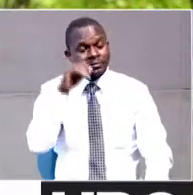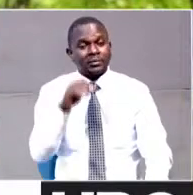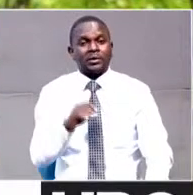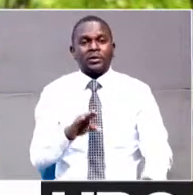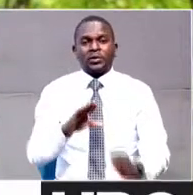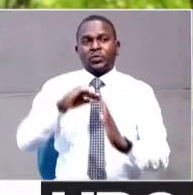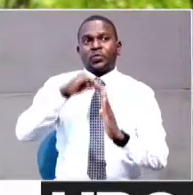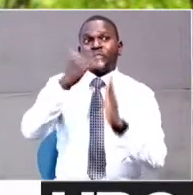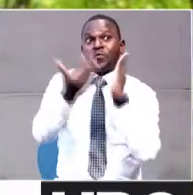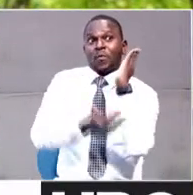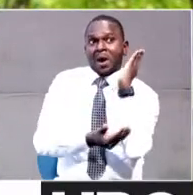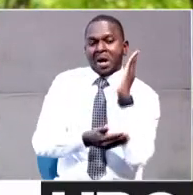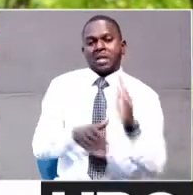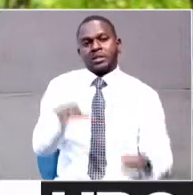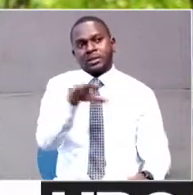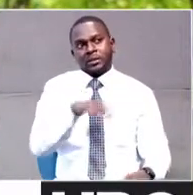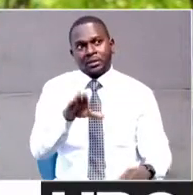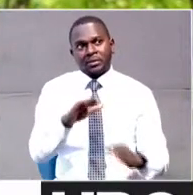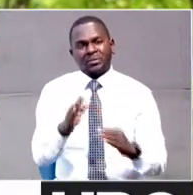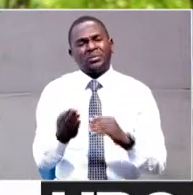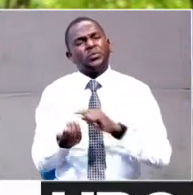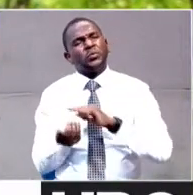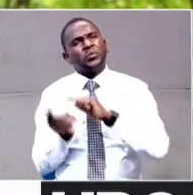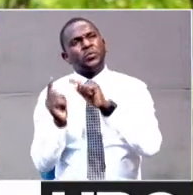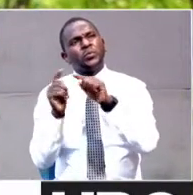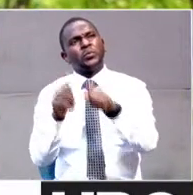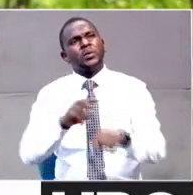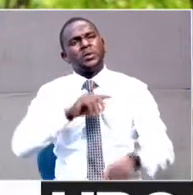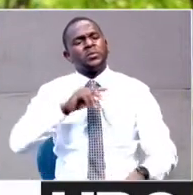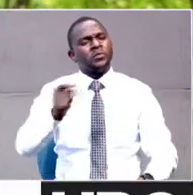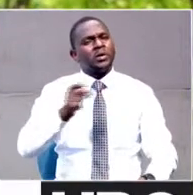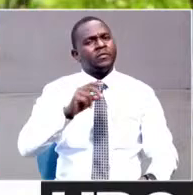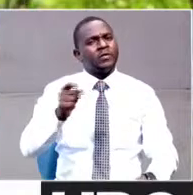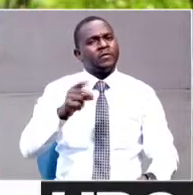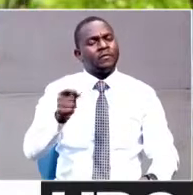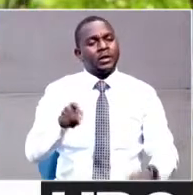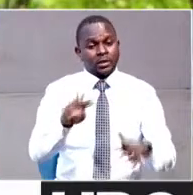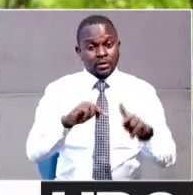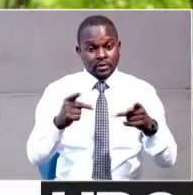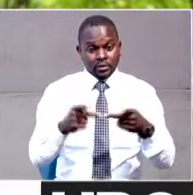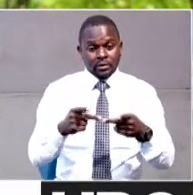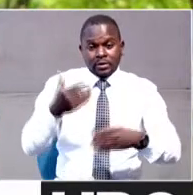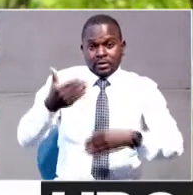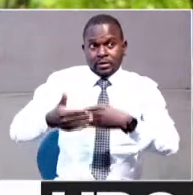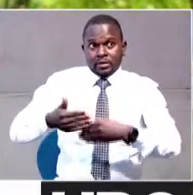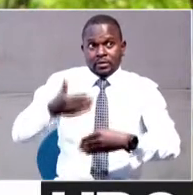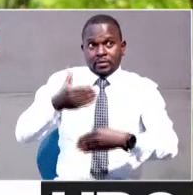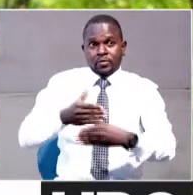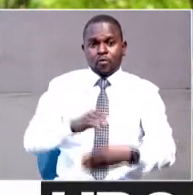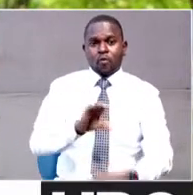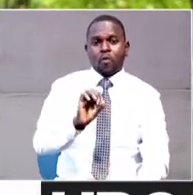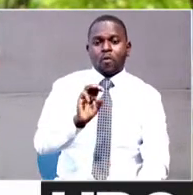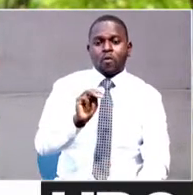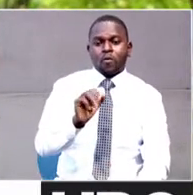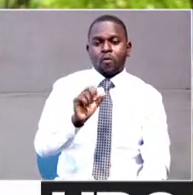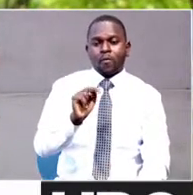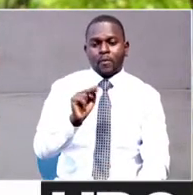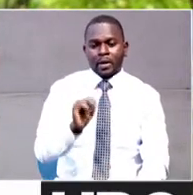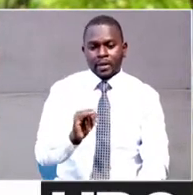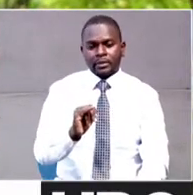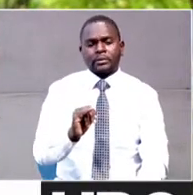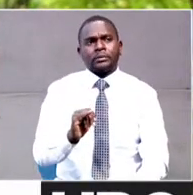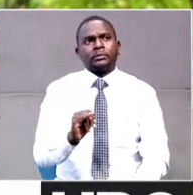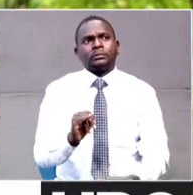Dubai town or what. But he took me to some far place. It is just near the borders of Oman. You just pass through